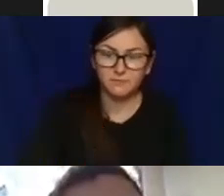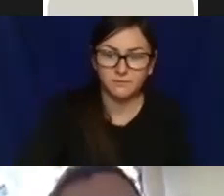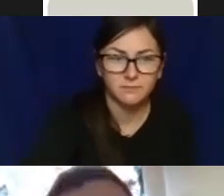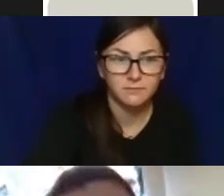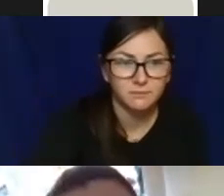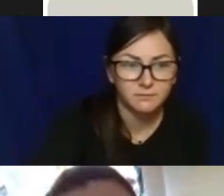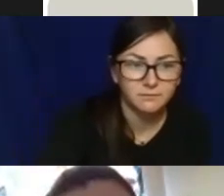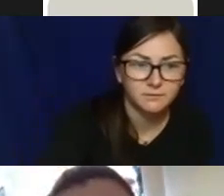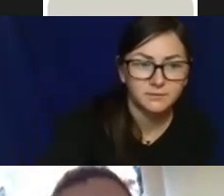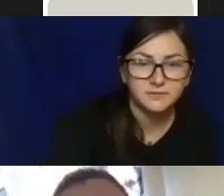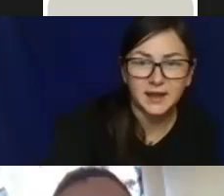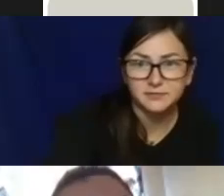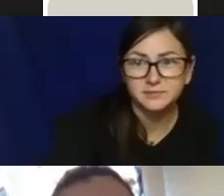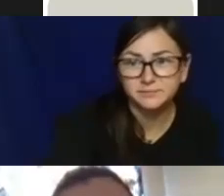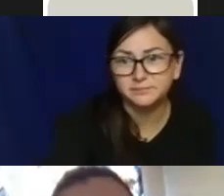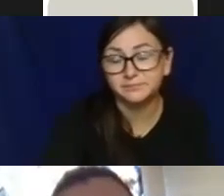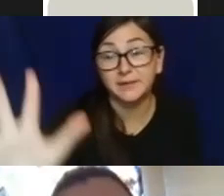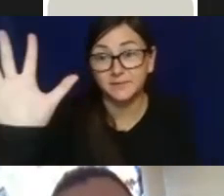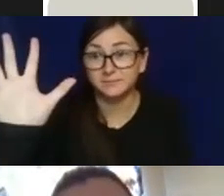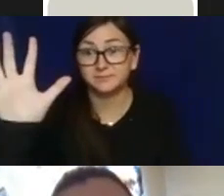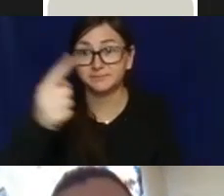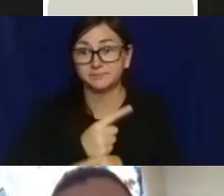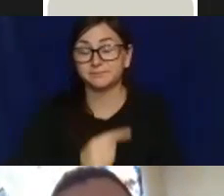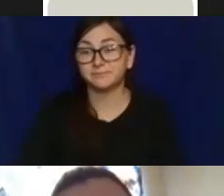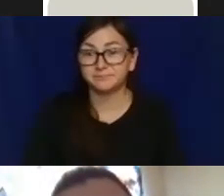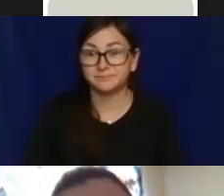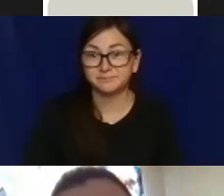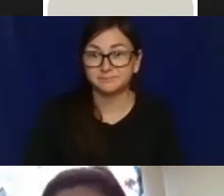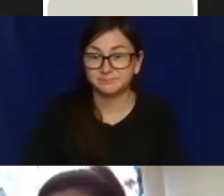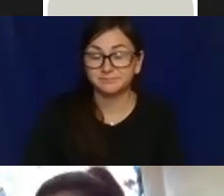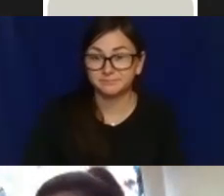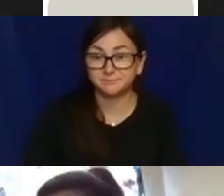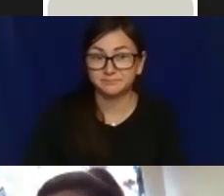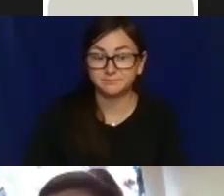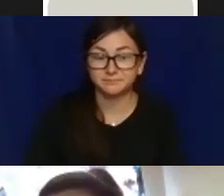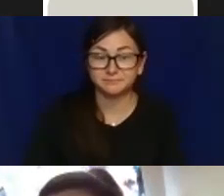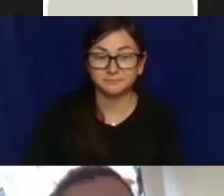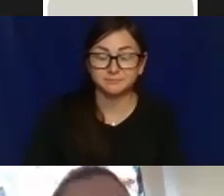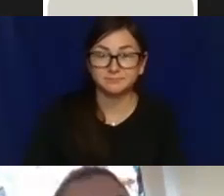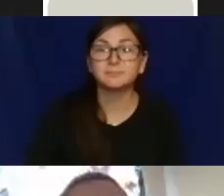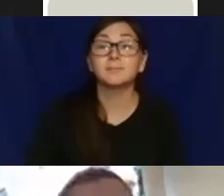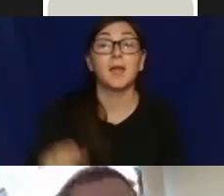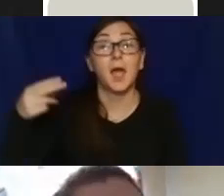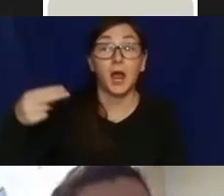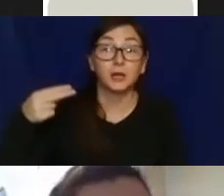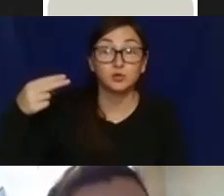5. So there's 5 valence electrons, okay? Hydrogen